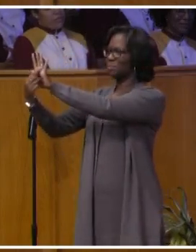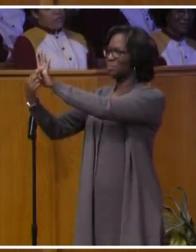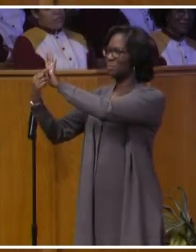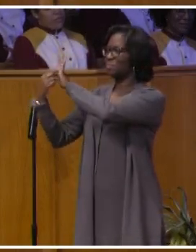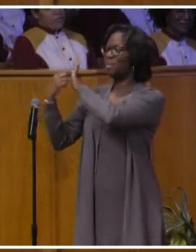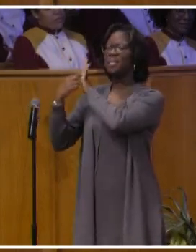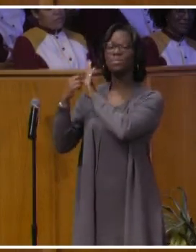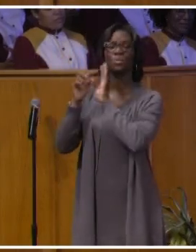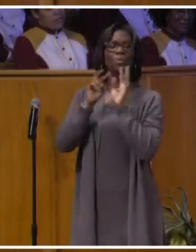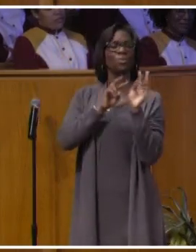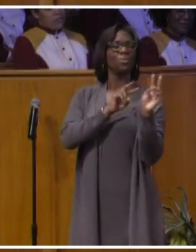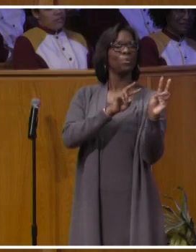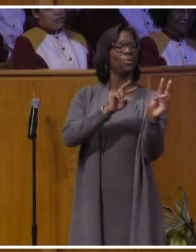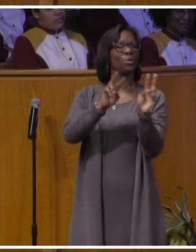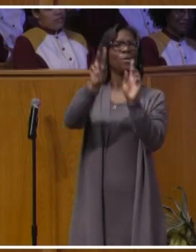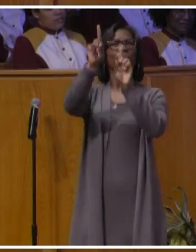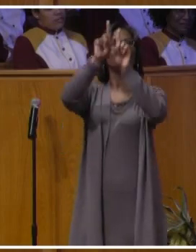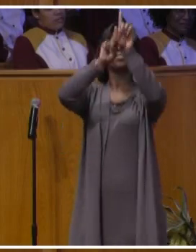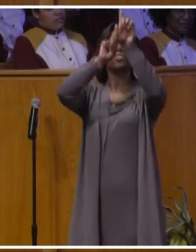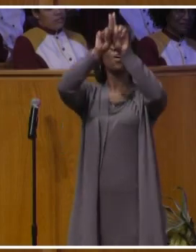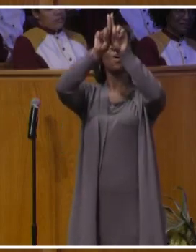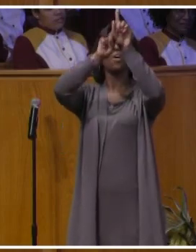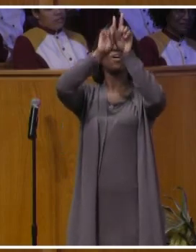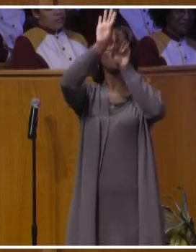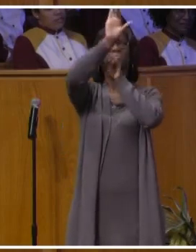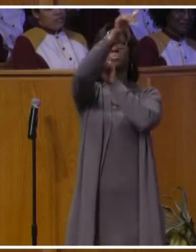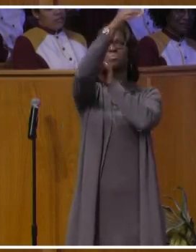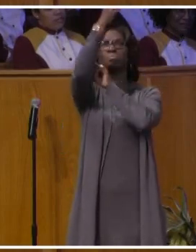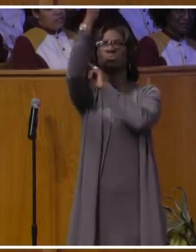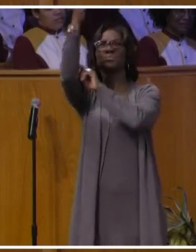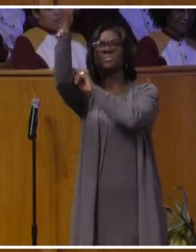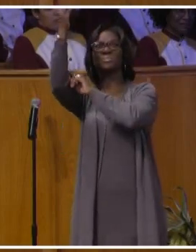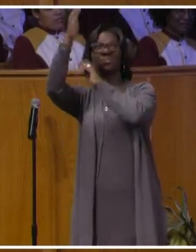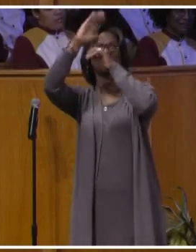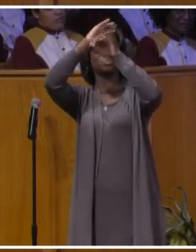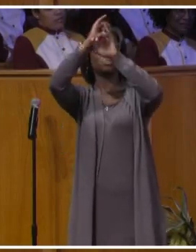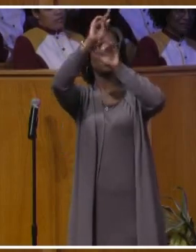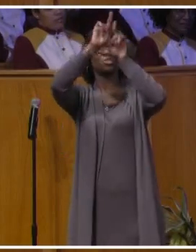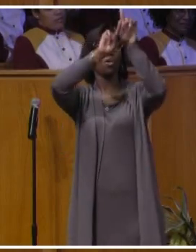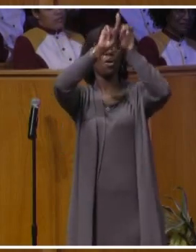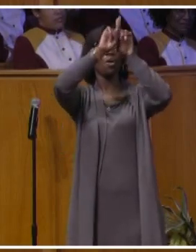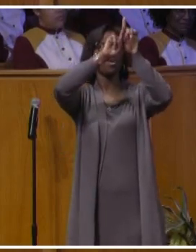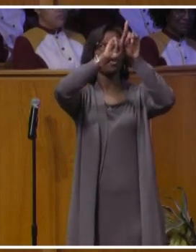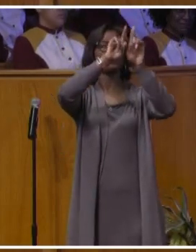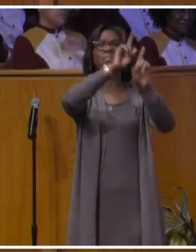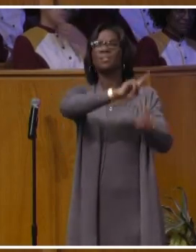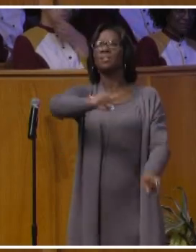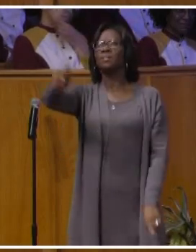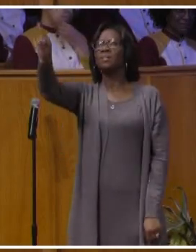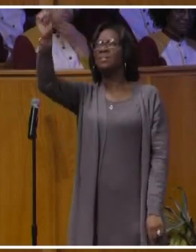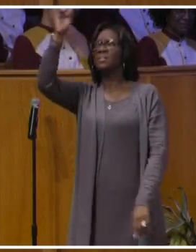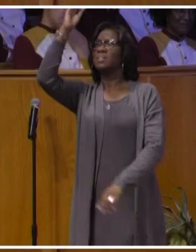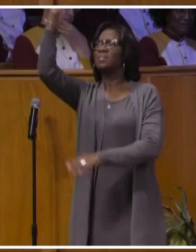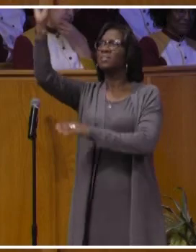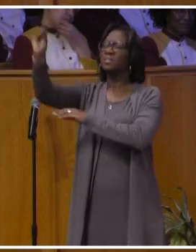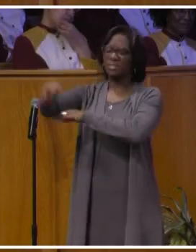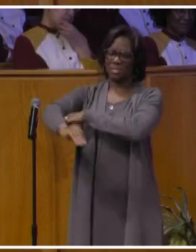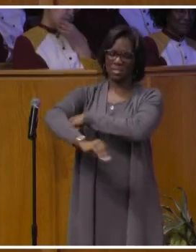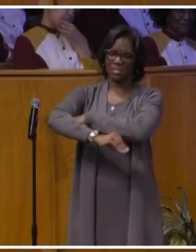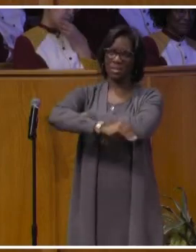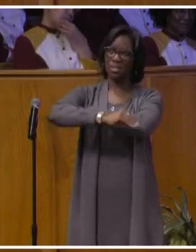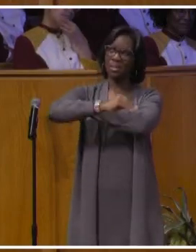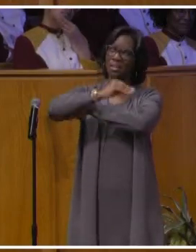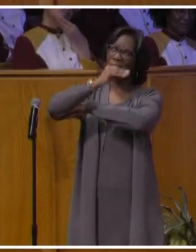says, look at the stars up in the sky. Go look at the sun rising in the